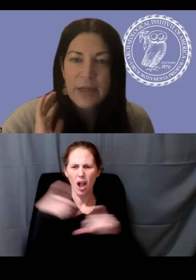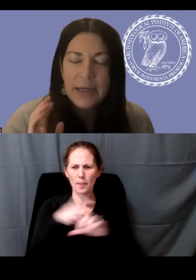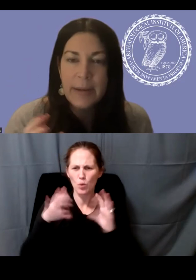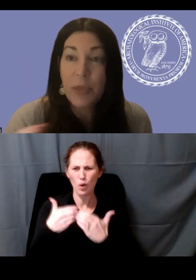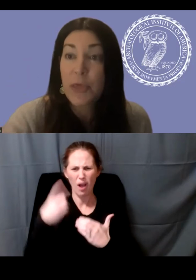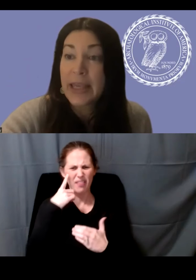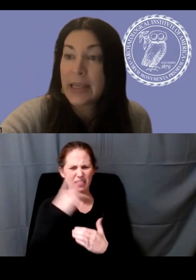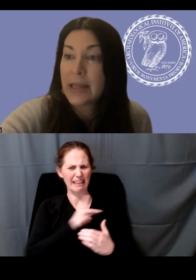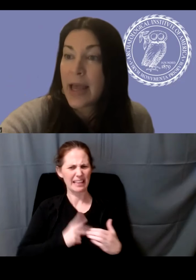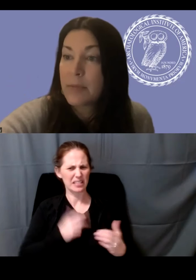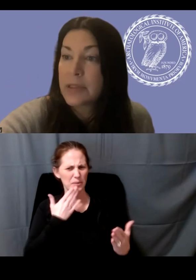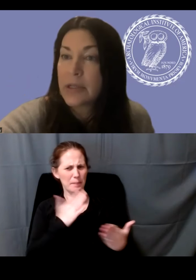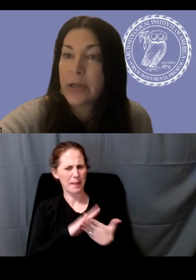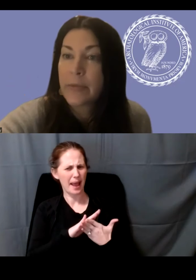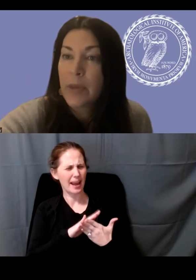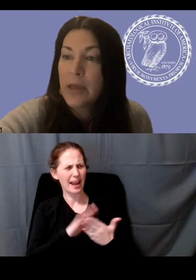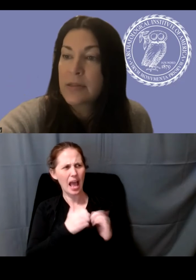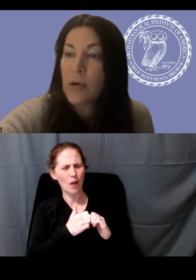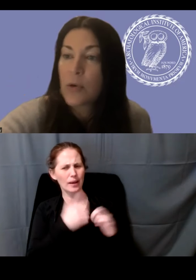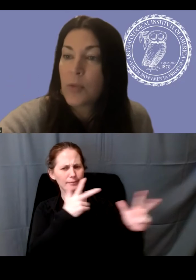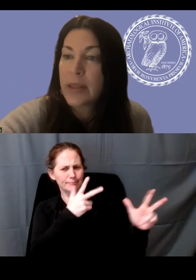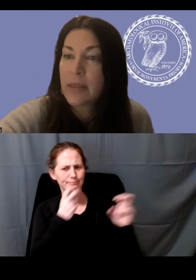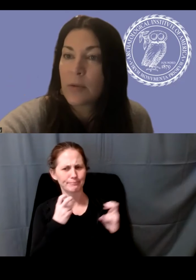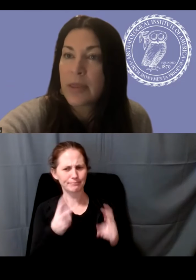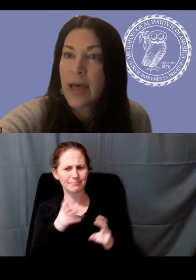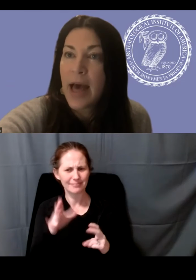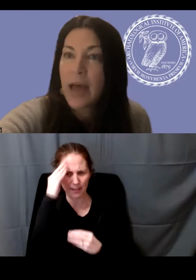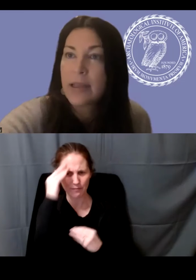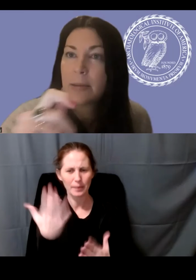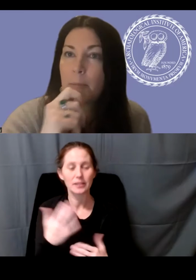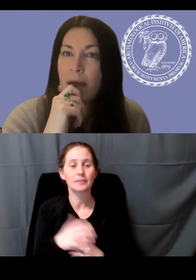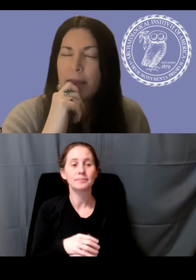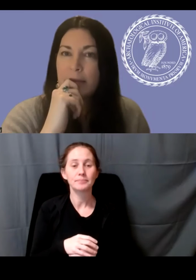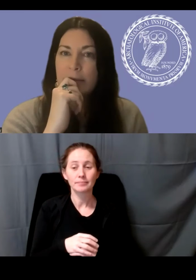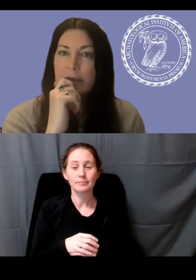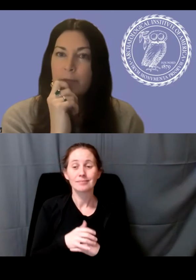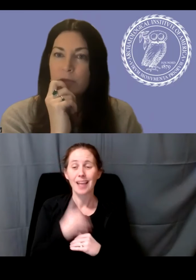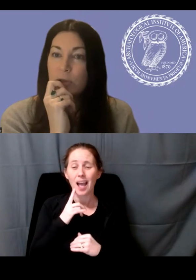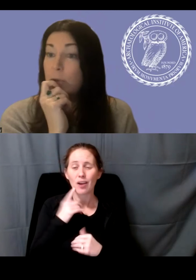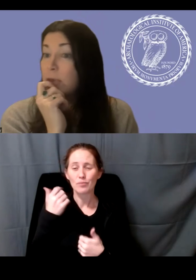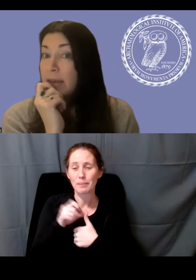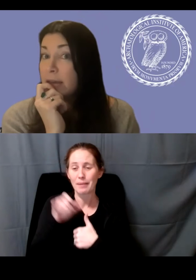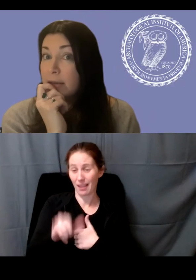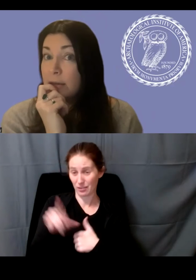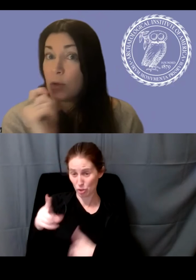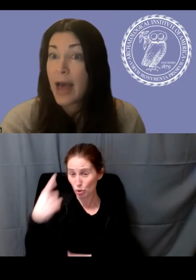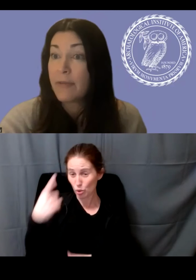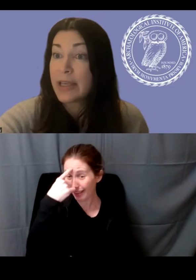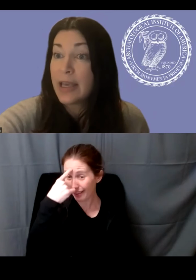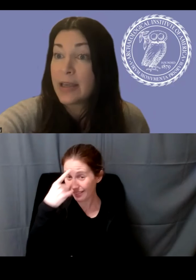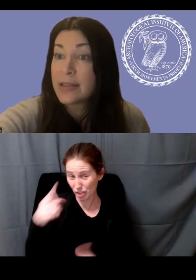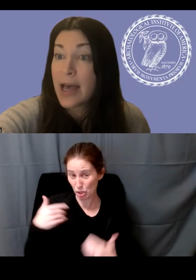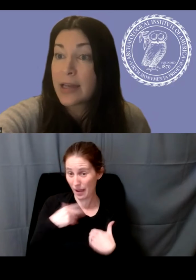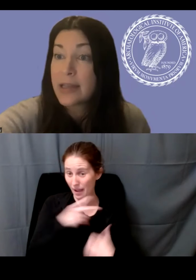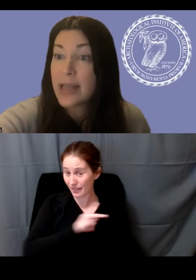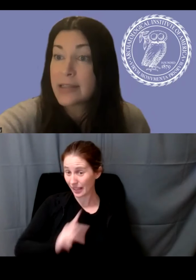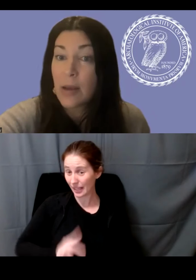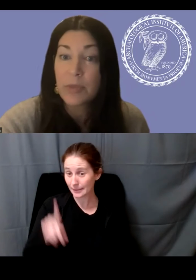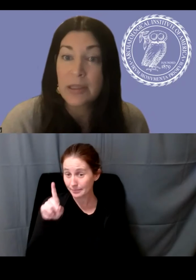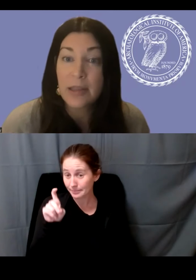of thinking and material? So with that in mind, do you think you have a king? Is